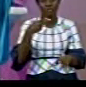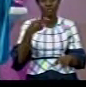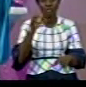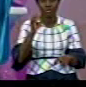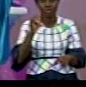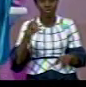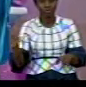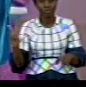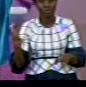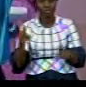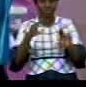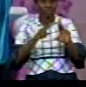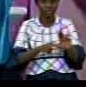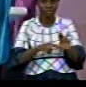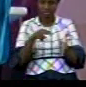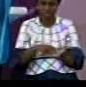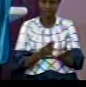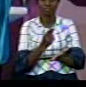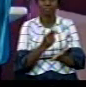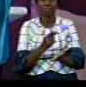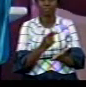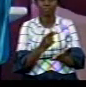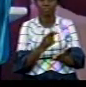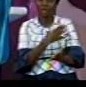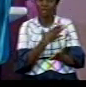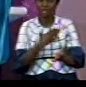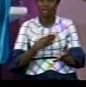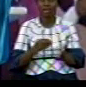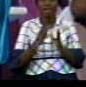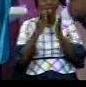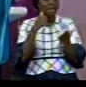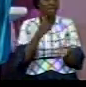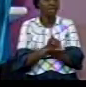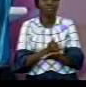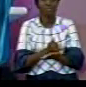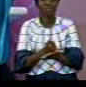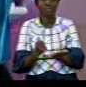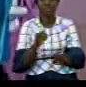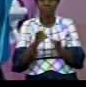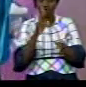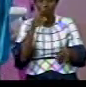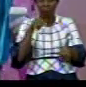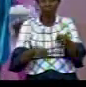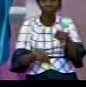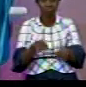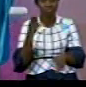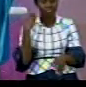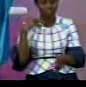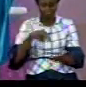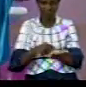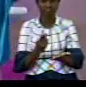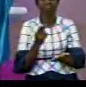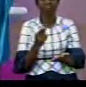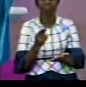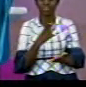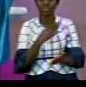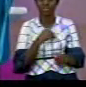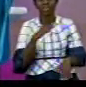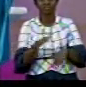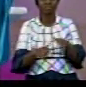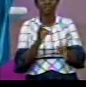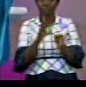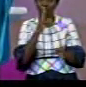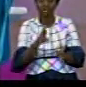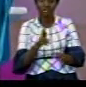say amen if you've been paralyzed before rise up and dance if you've been deaf before